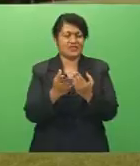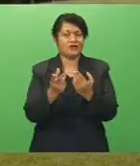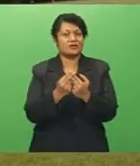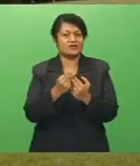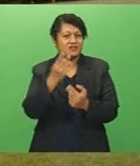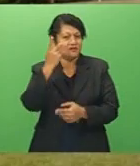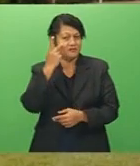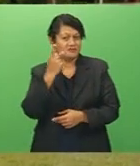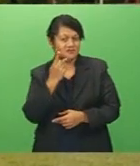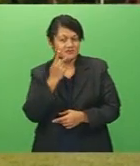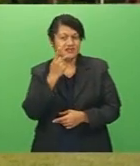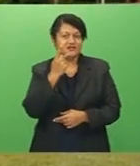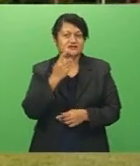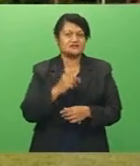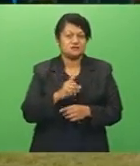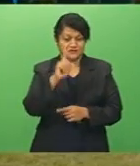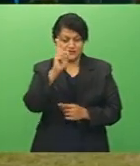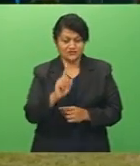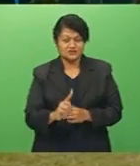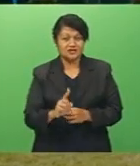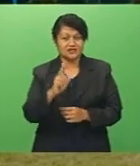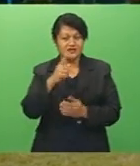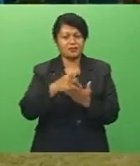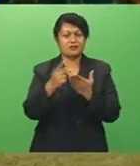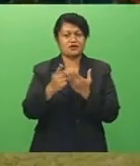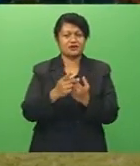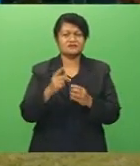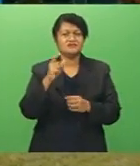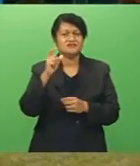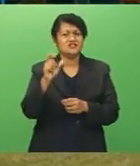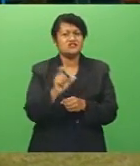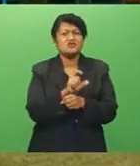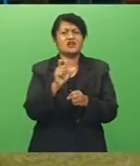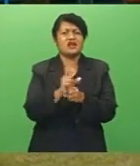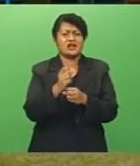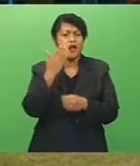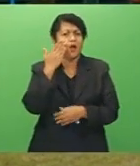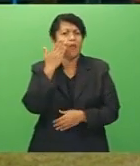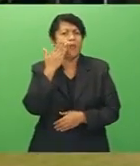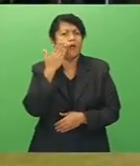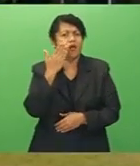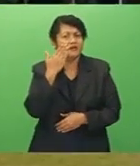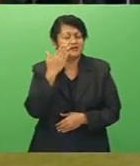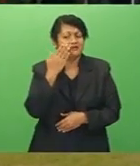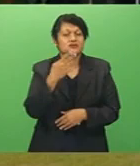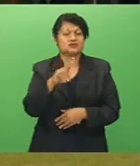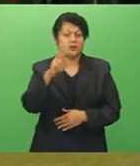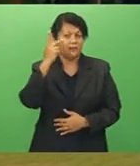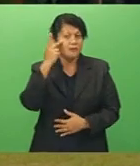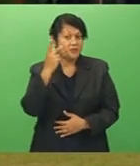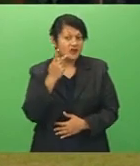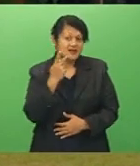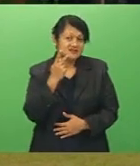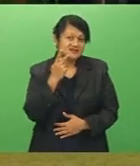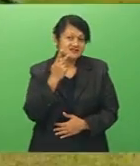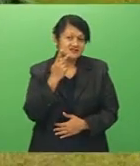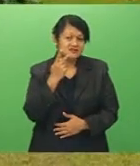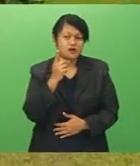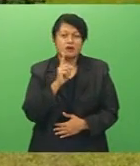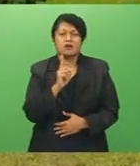we have organized to create awareness to the parents in regards to what autism